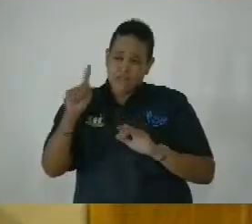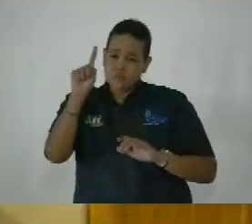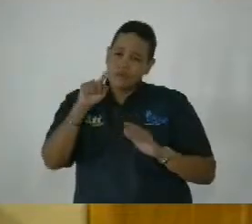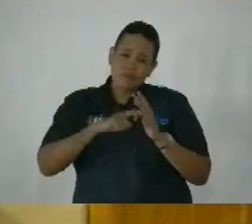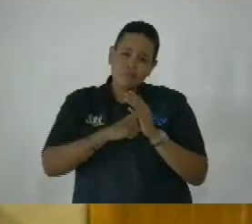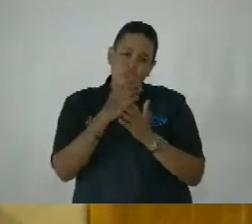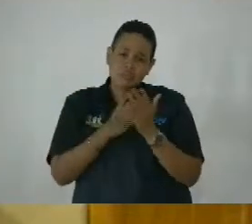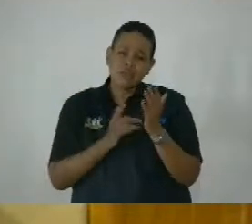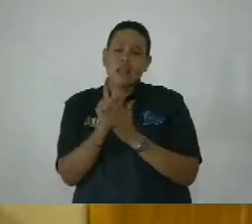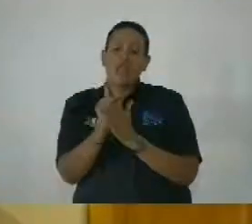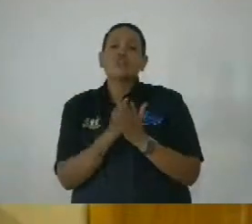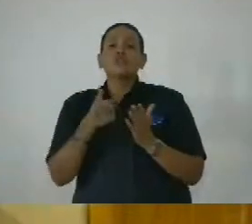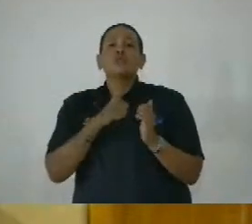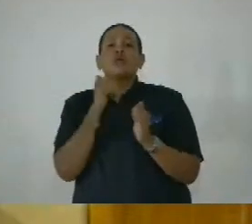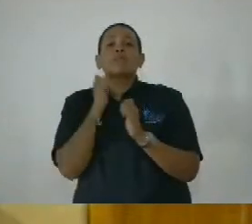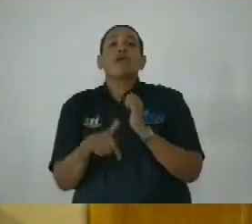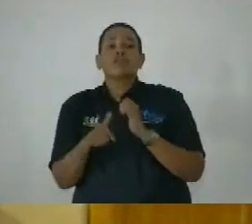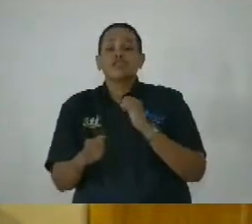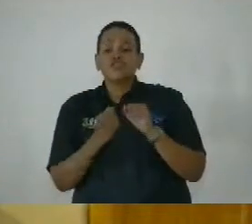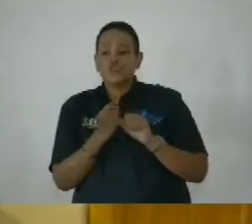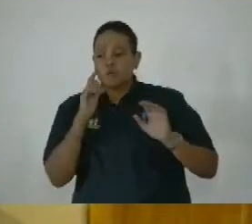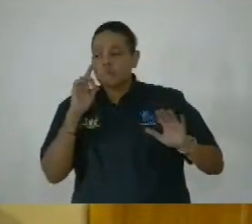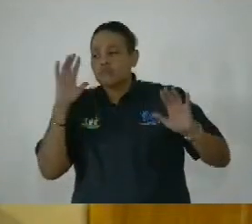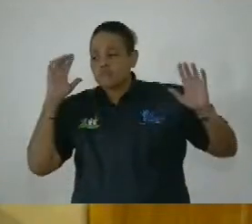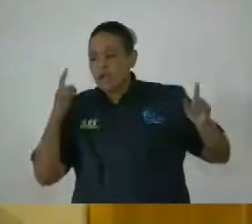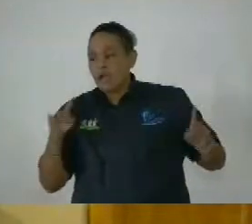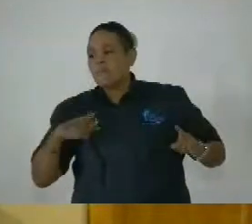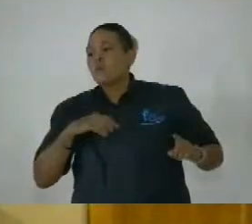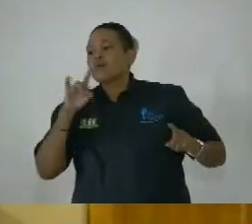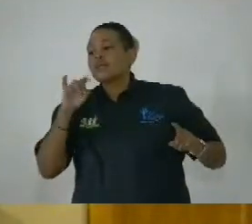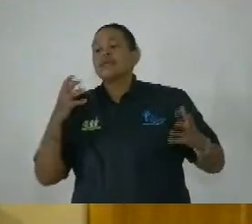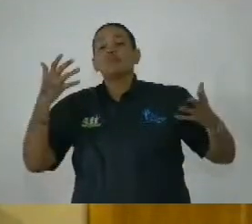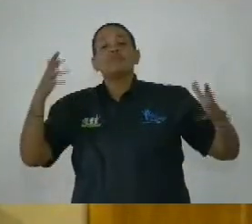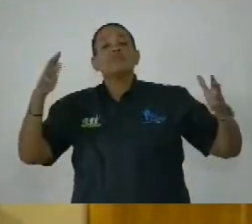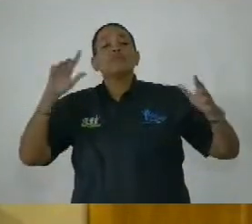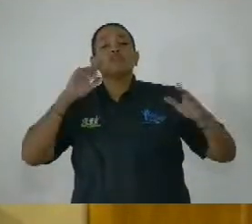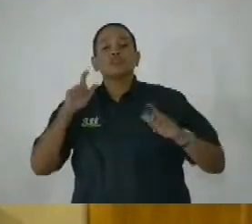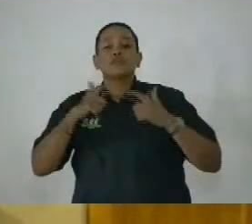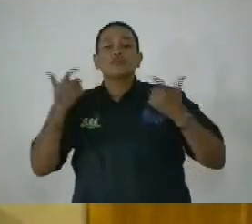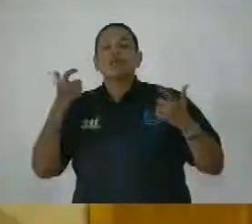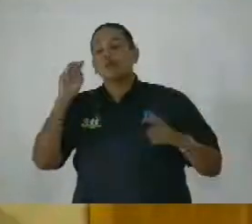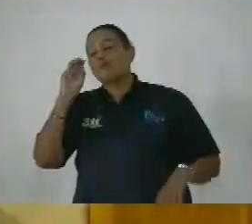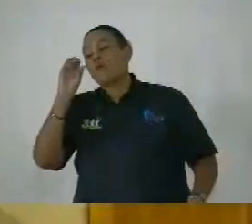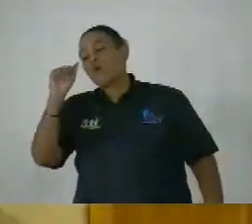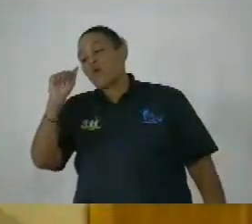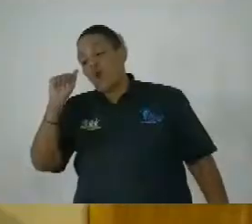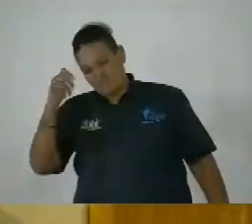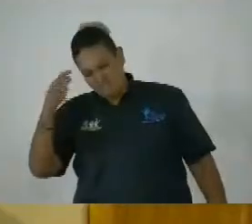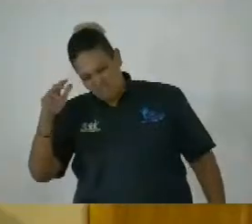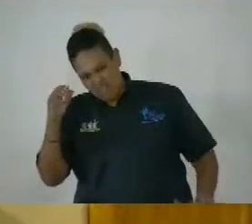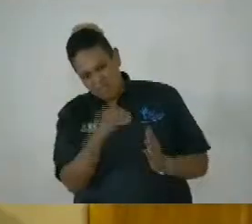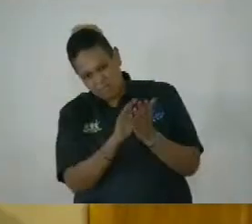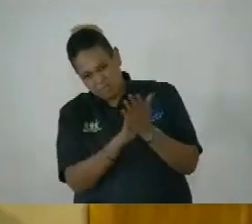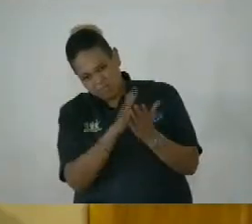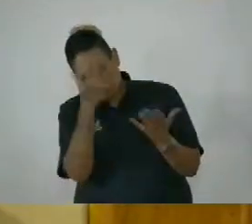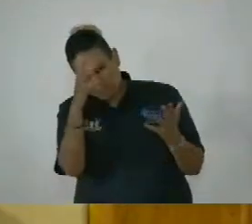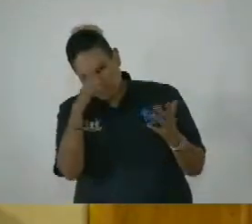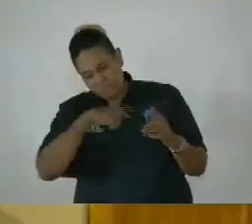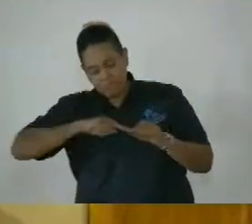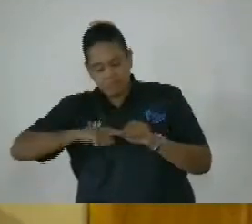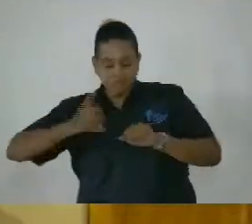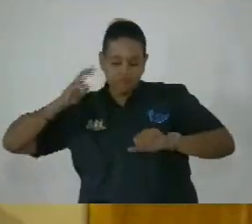key pieces of legislation we have passed in this area. But of course, we did complete the major organized crime and anti-corruption agency. We started the